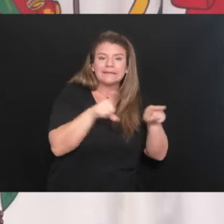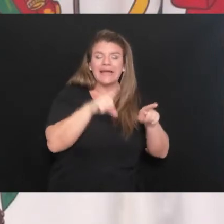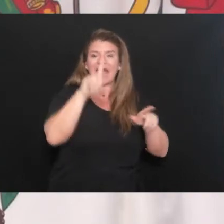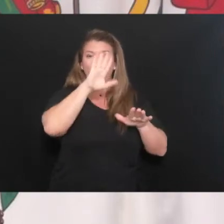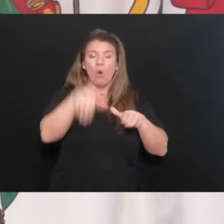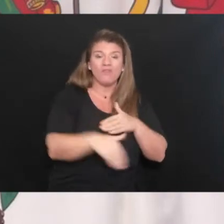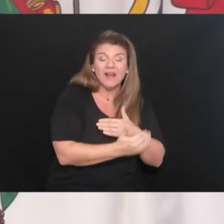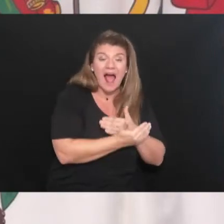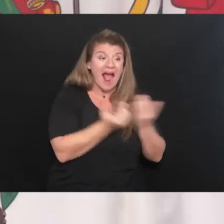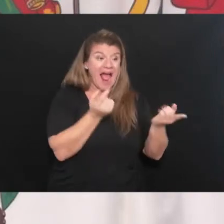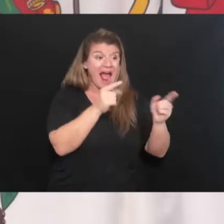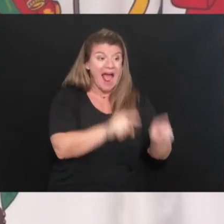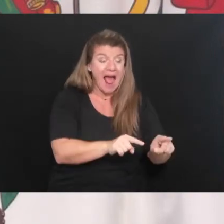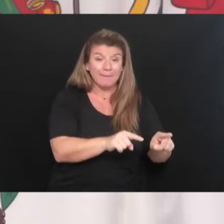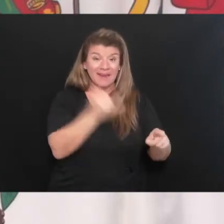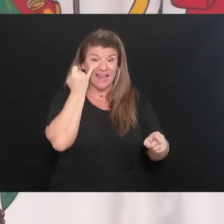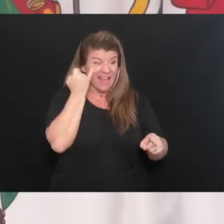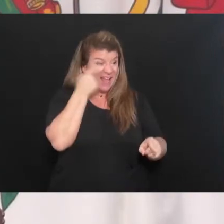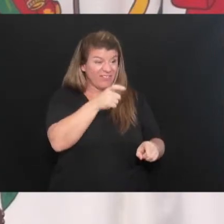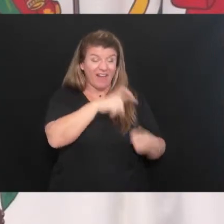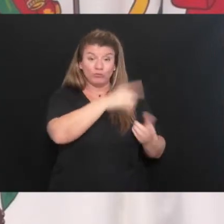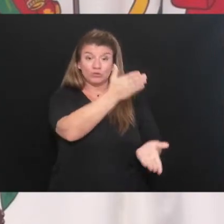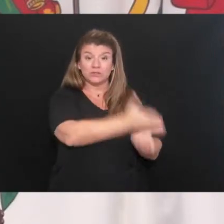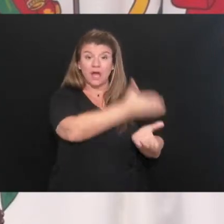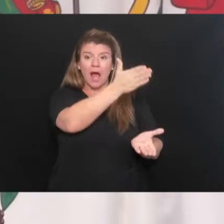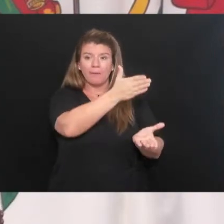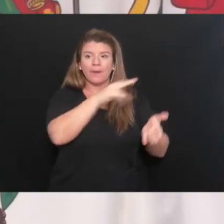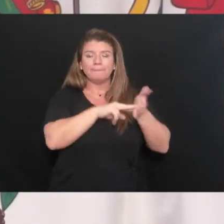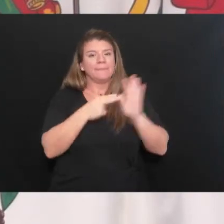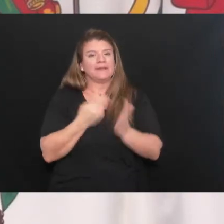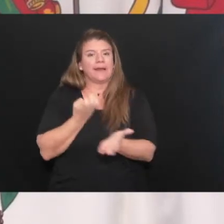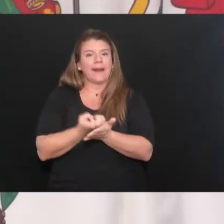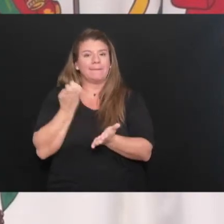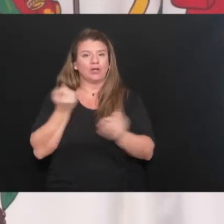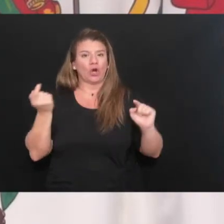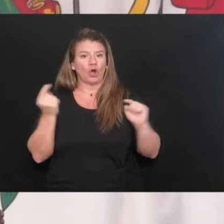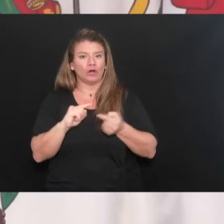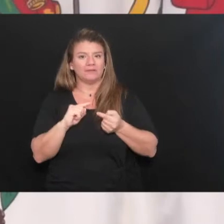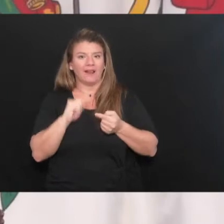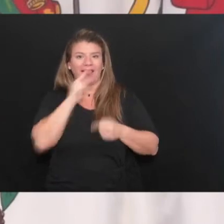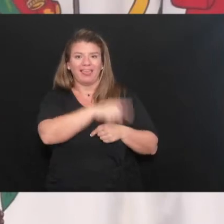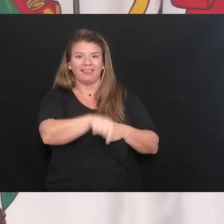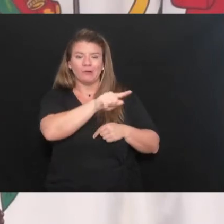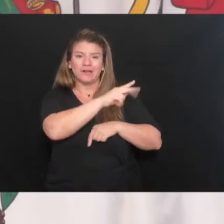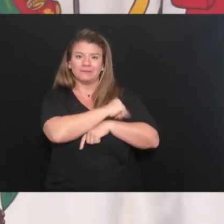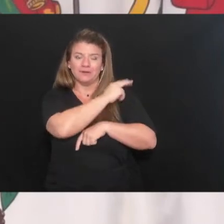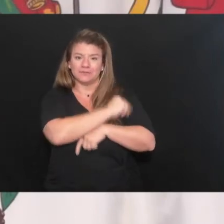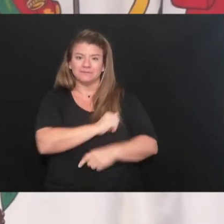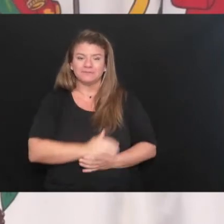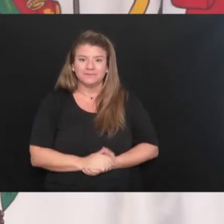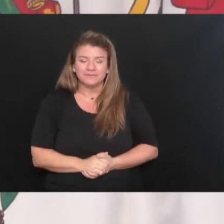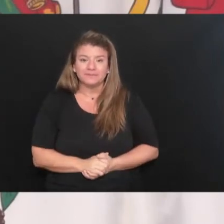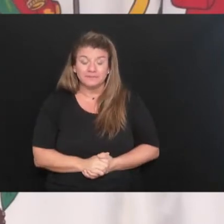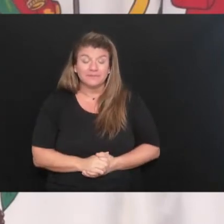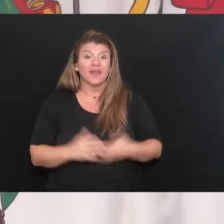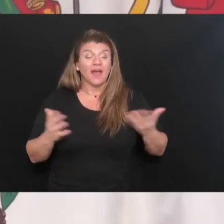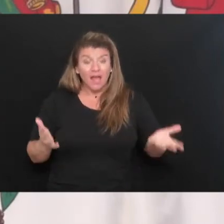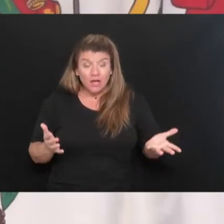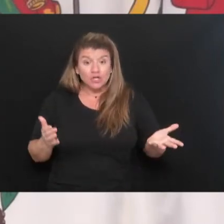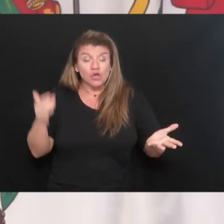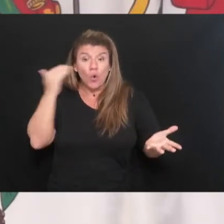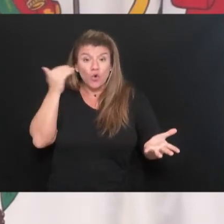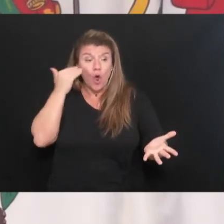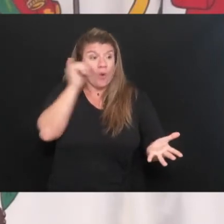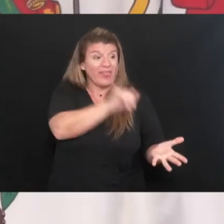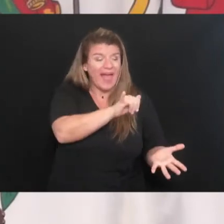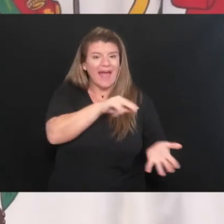are really going to destroy the economics of the hospital if they eliminate those. With all that, we have